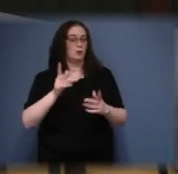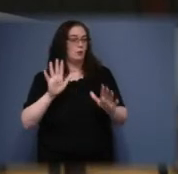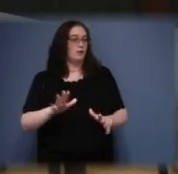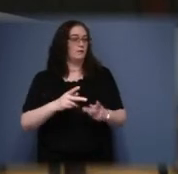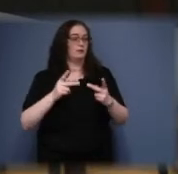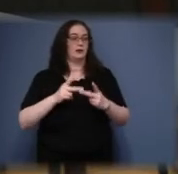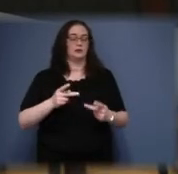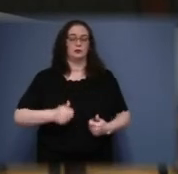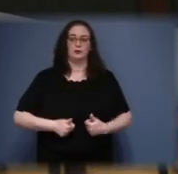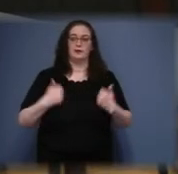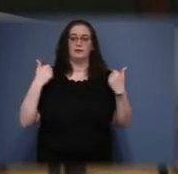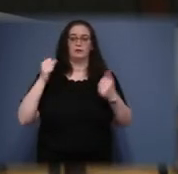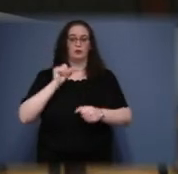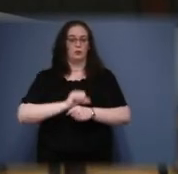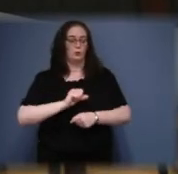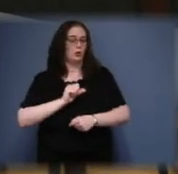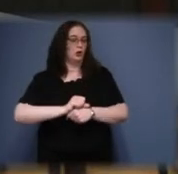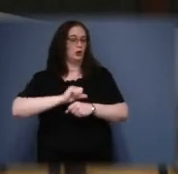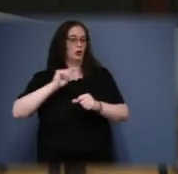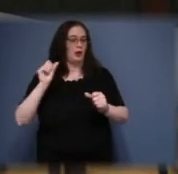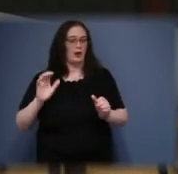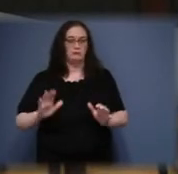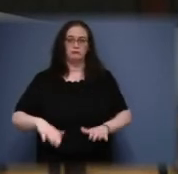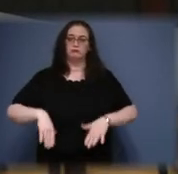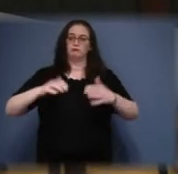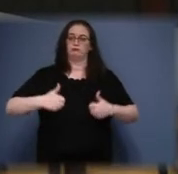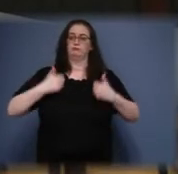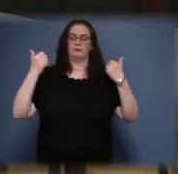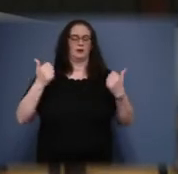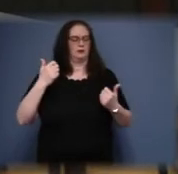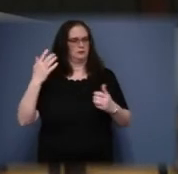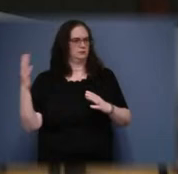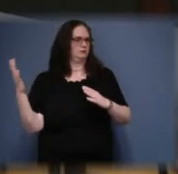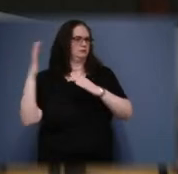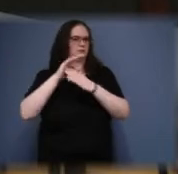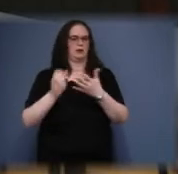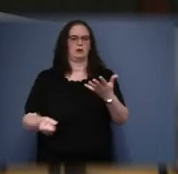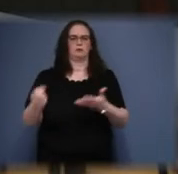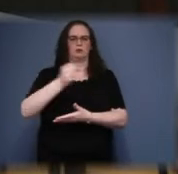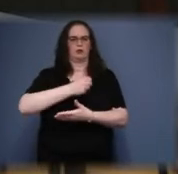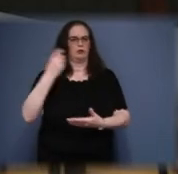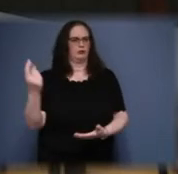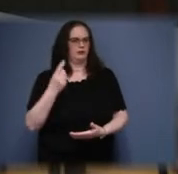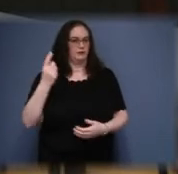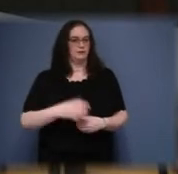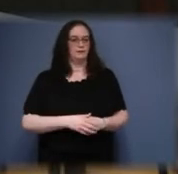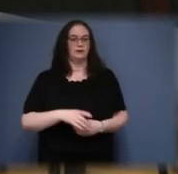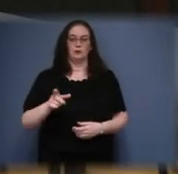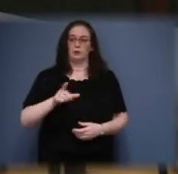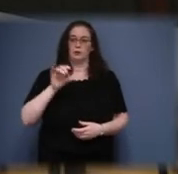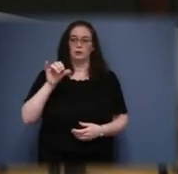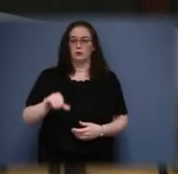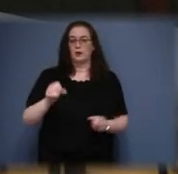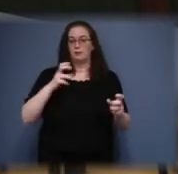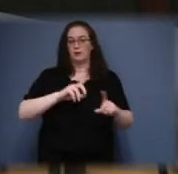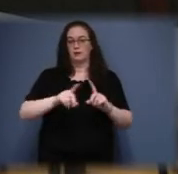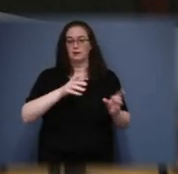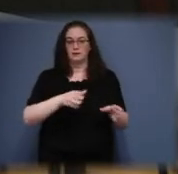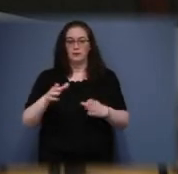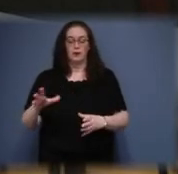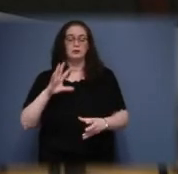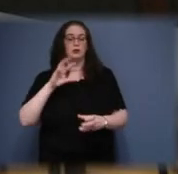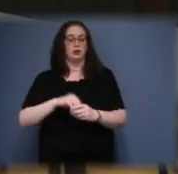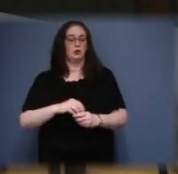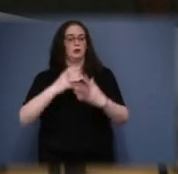and raise our families is and always will be my highest priority. We can do this in many ways,